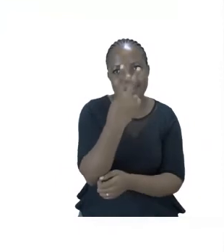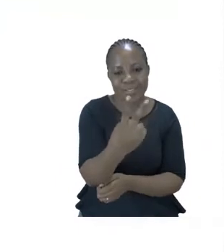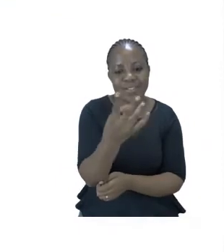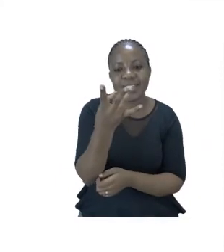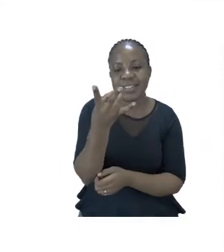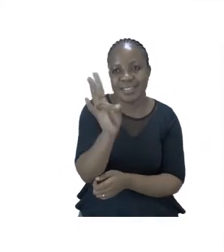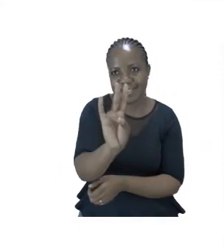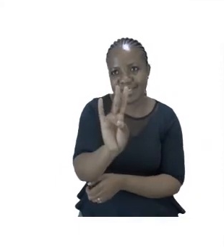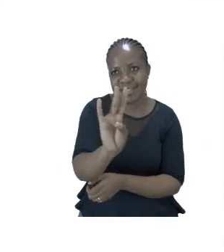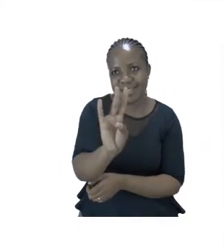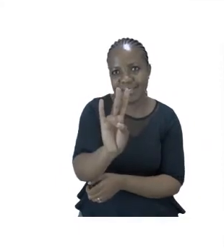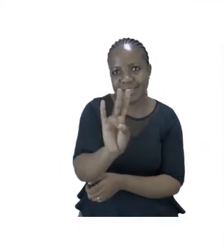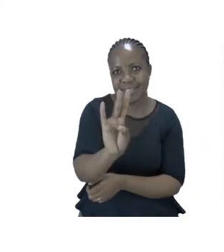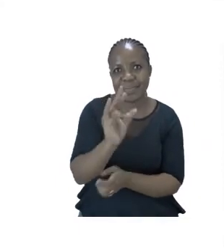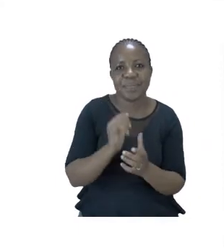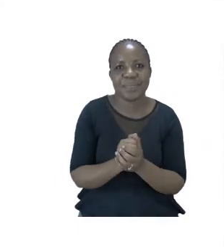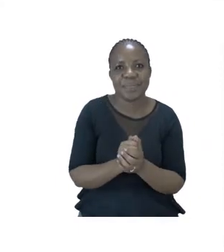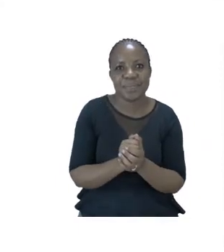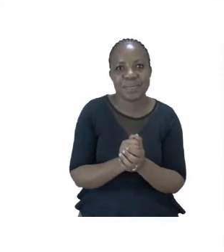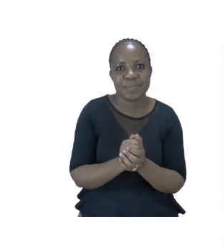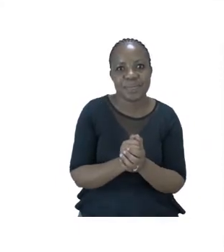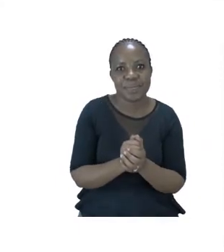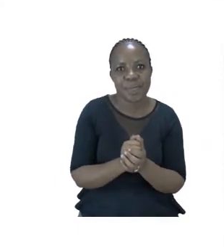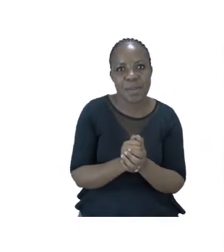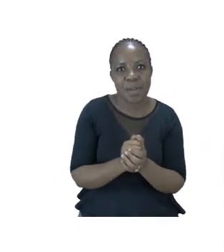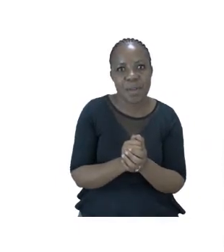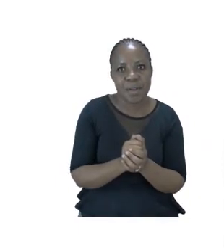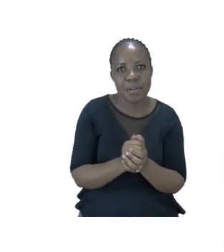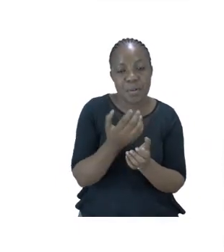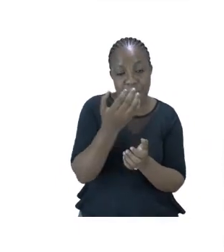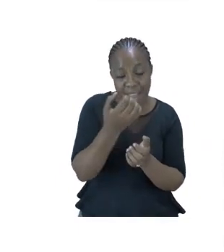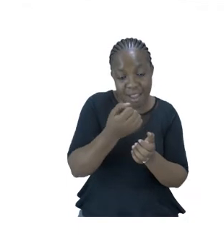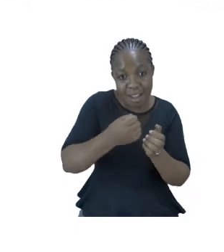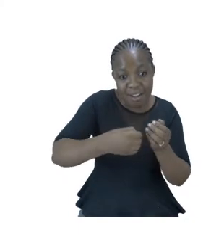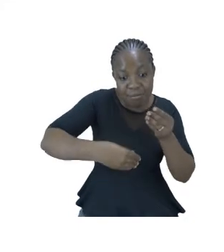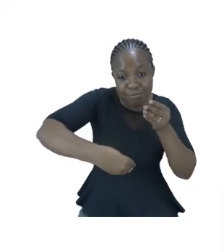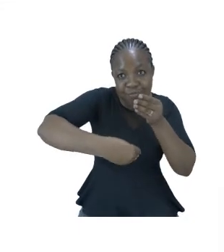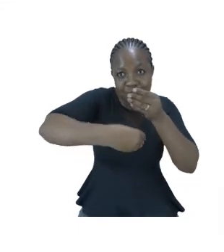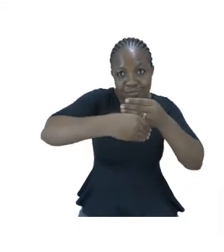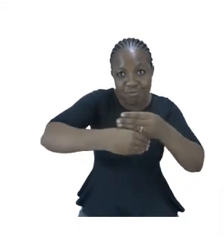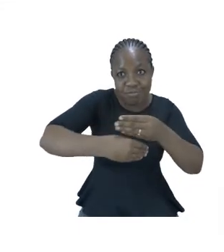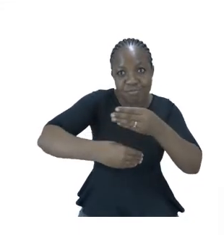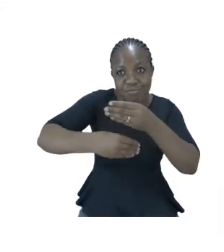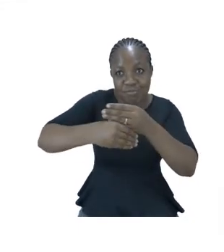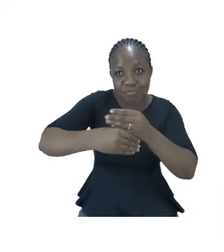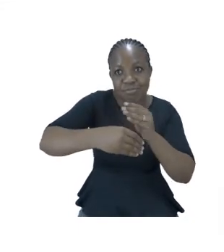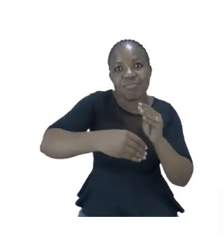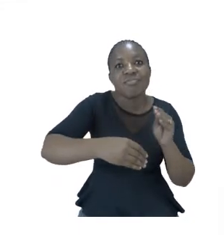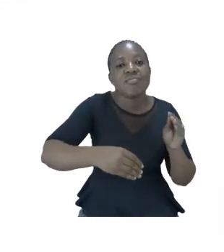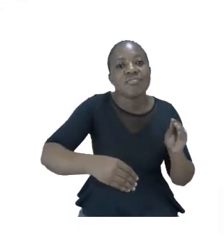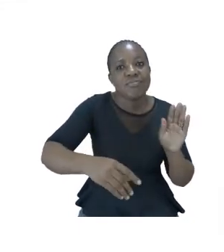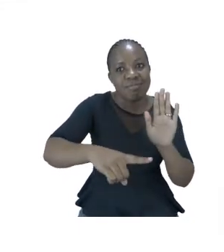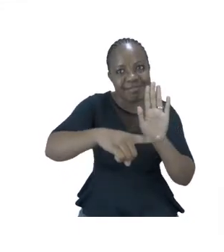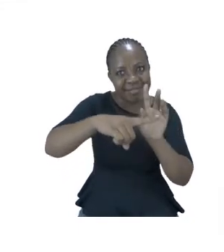On page 27, we have some addition. And this one seems so much